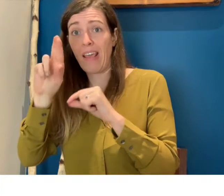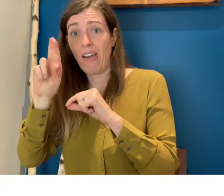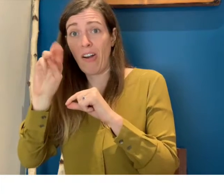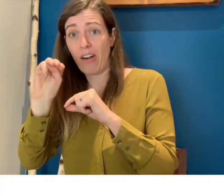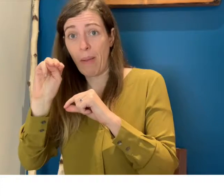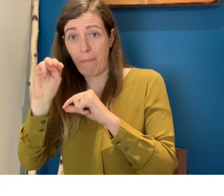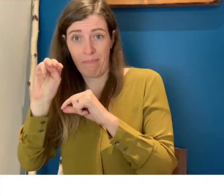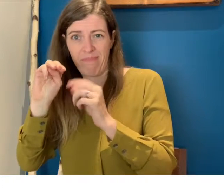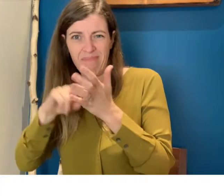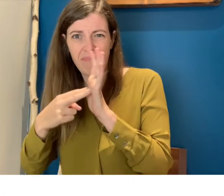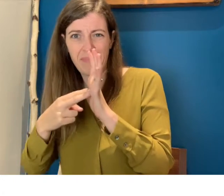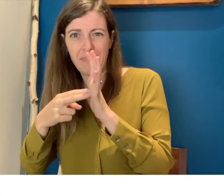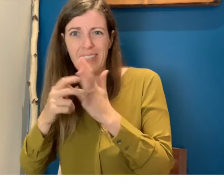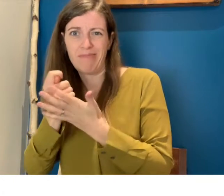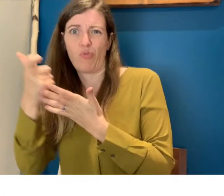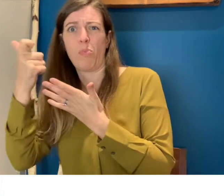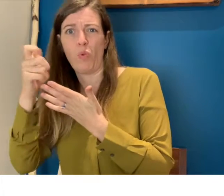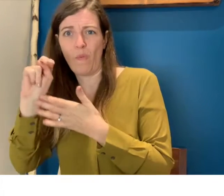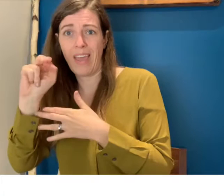there saying